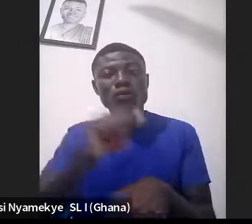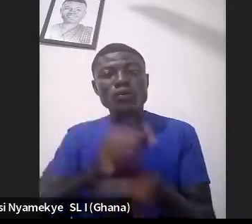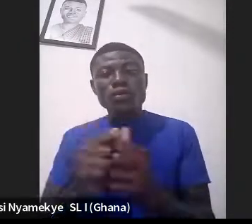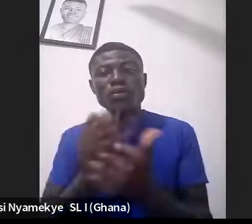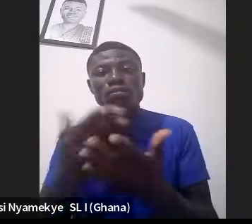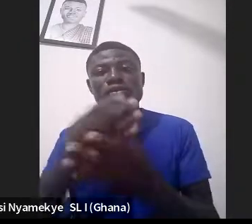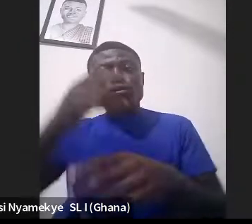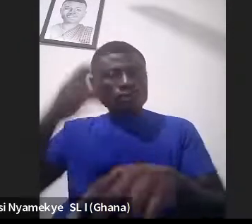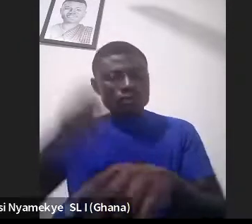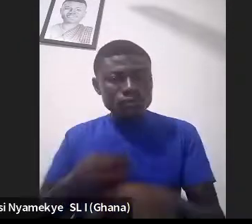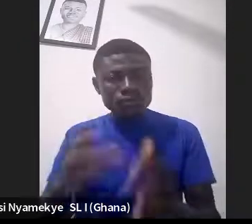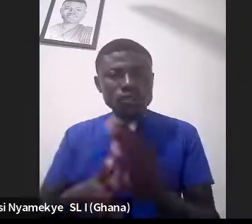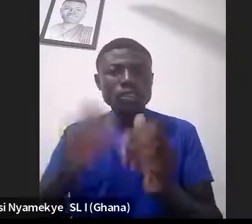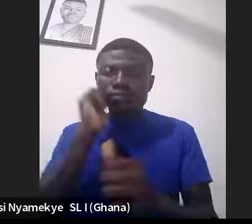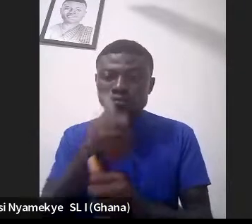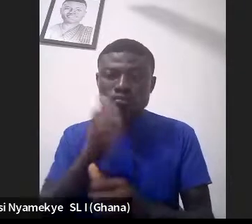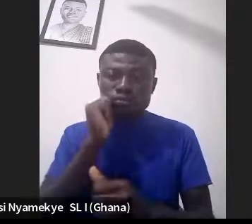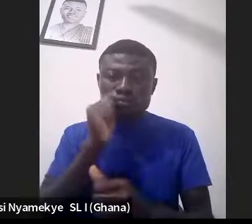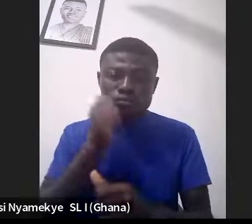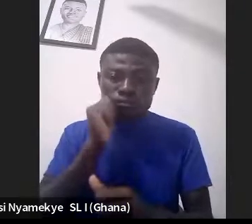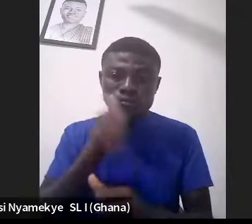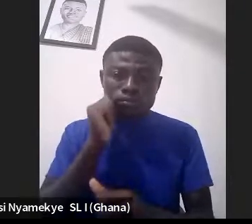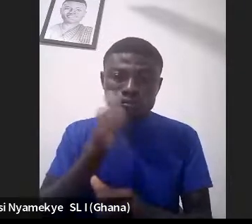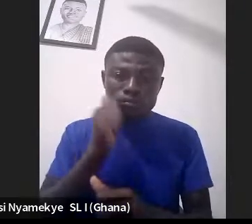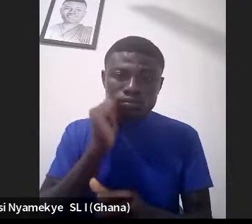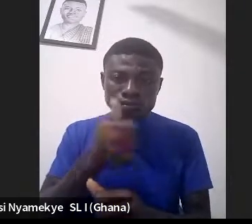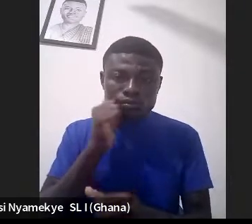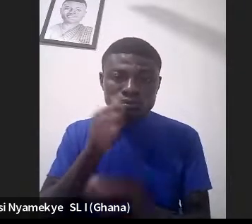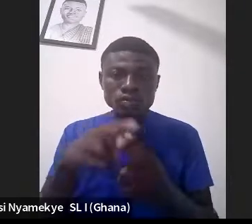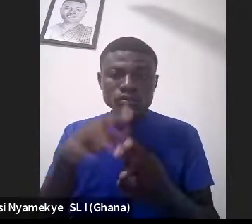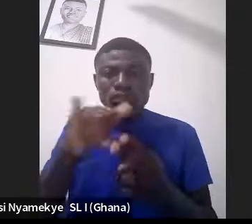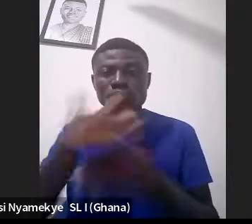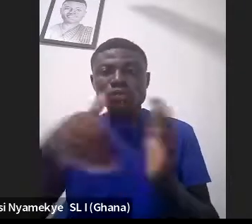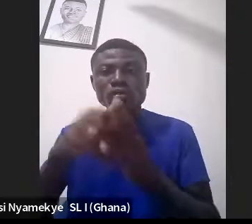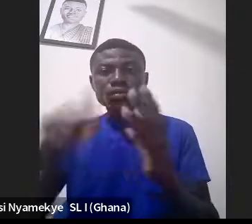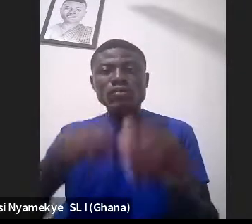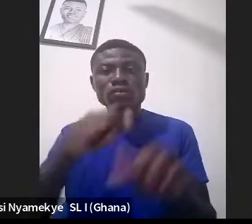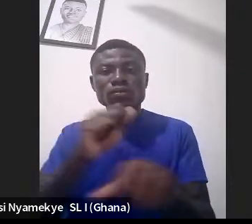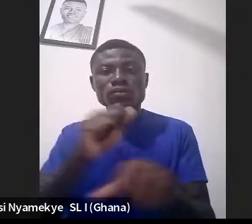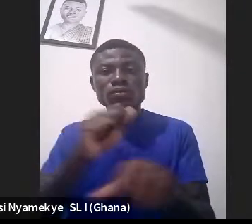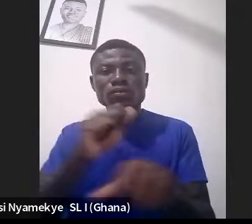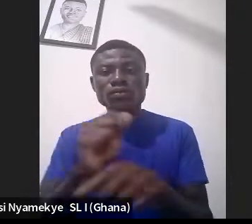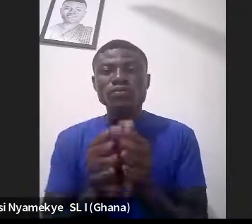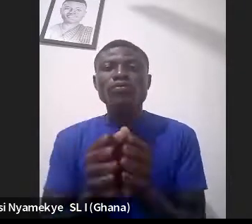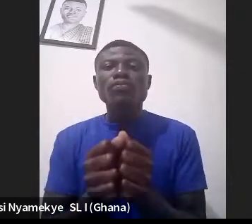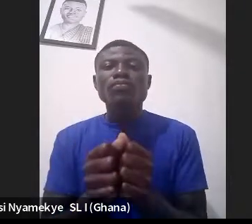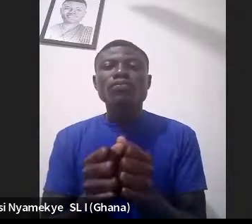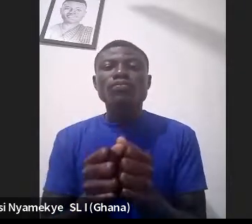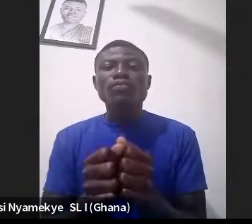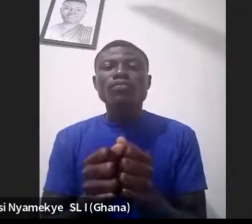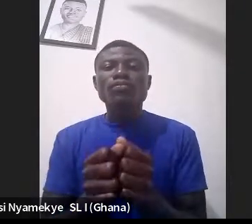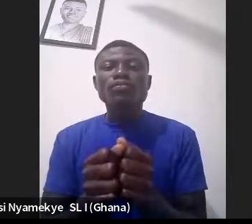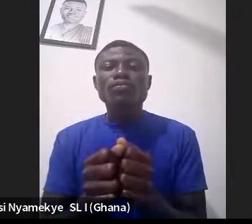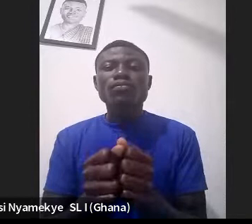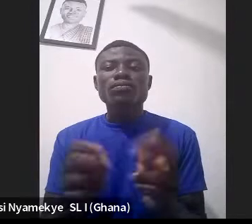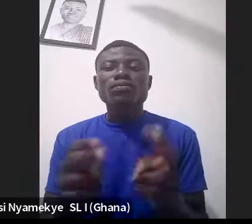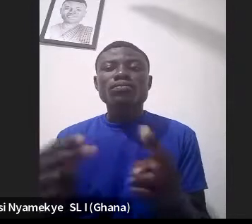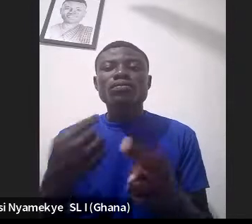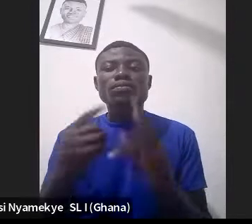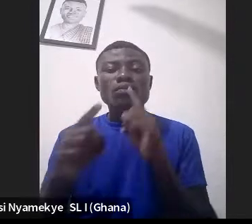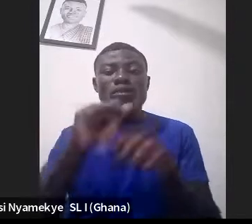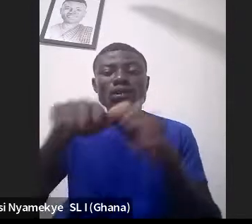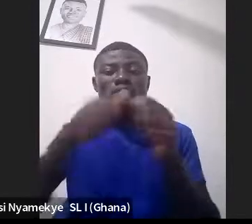day out, we would be so exhausted. That's true. That's true. So, I mean, talking about